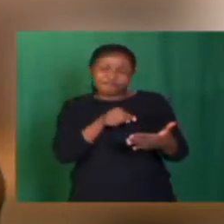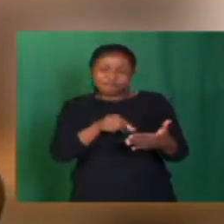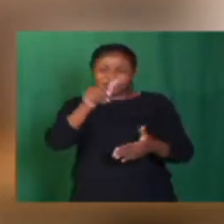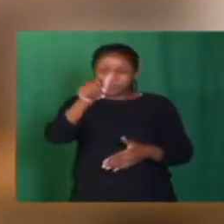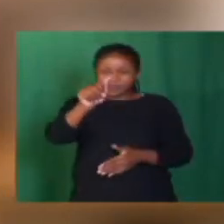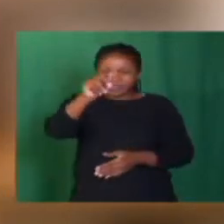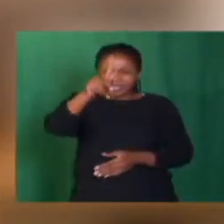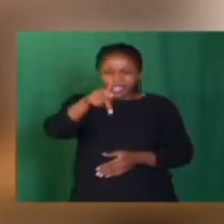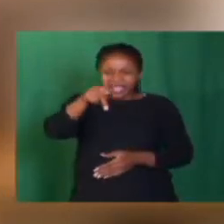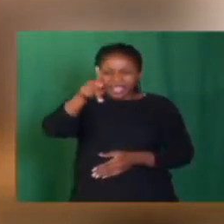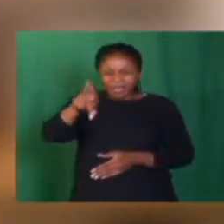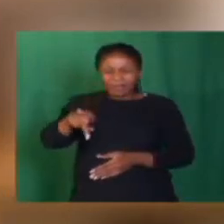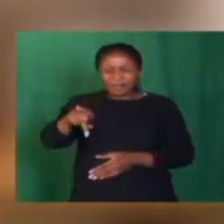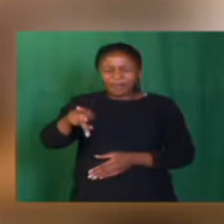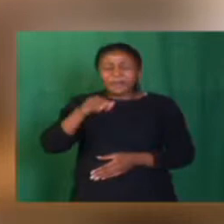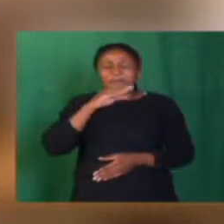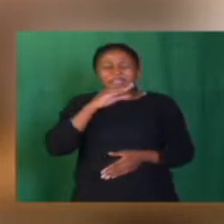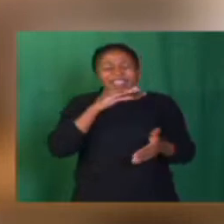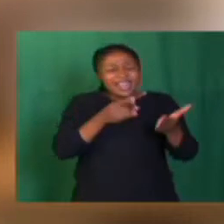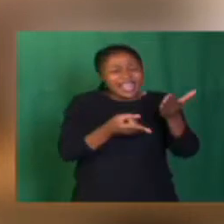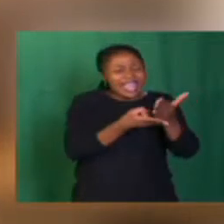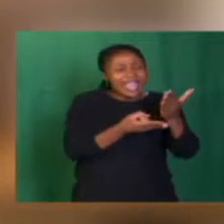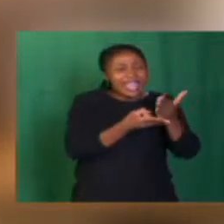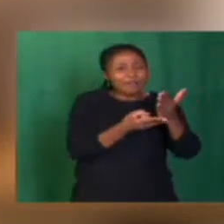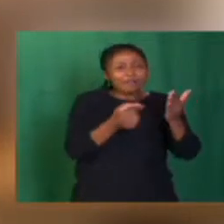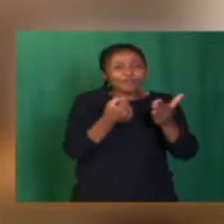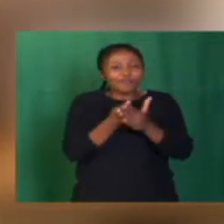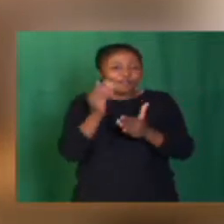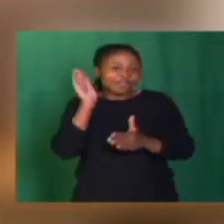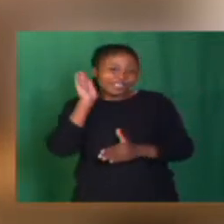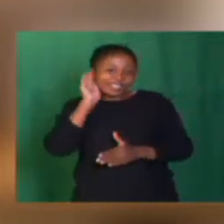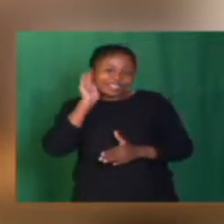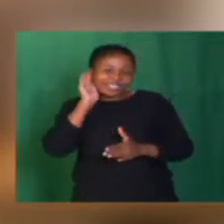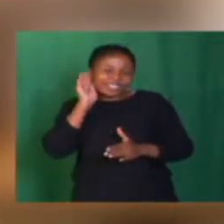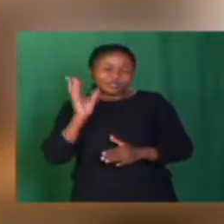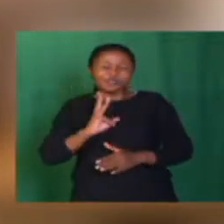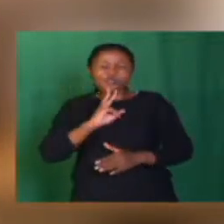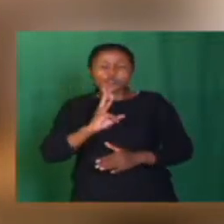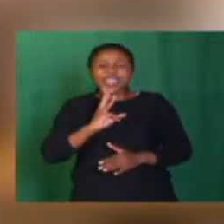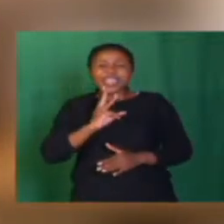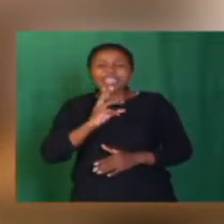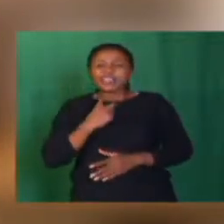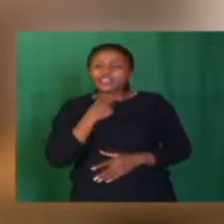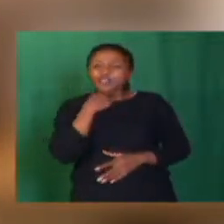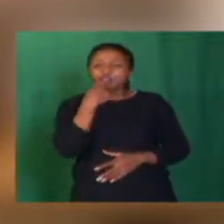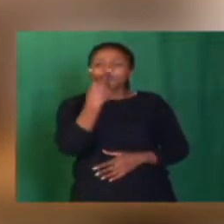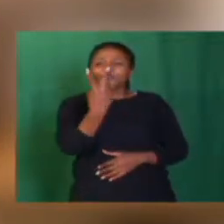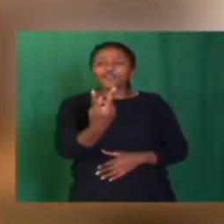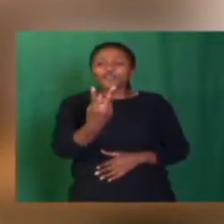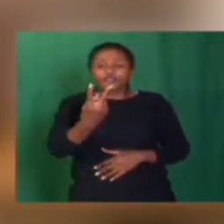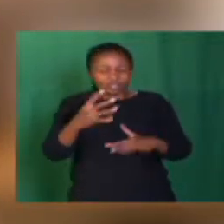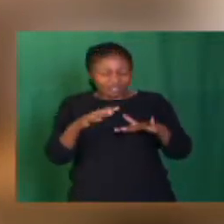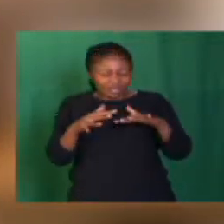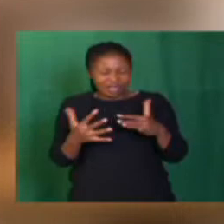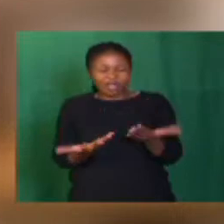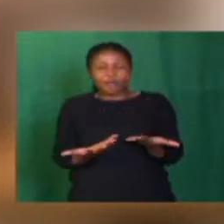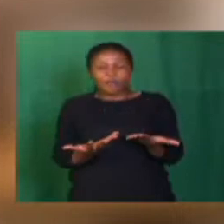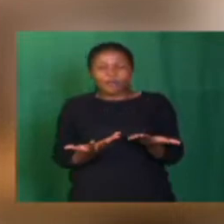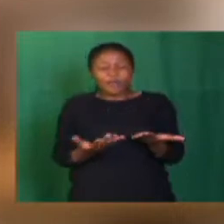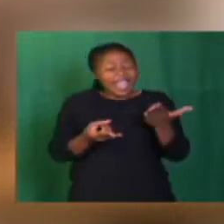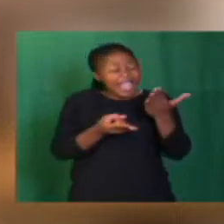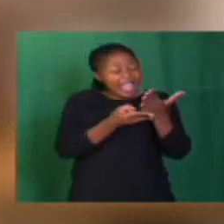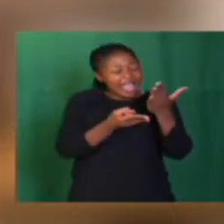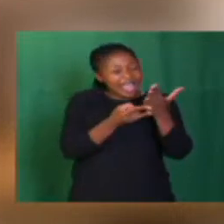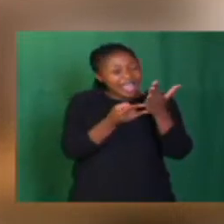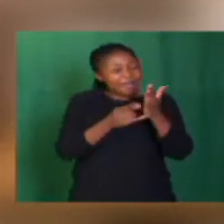listen to how a word is pronounced. So in that way, it is helping you to develop your language. Through